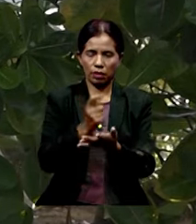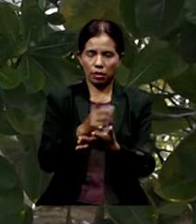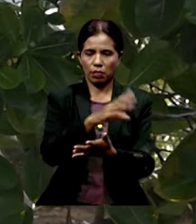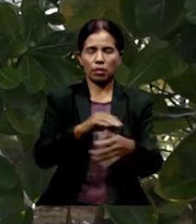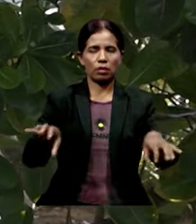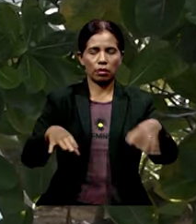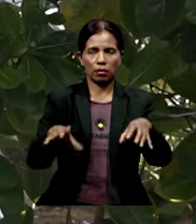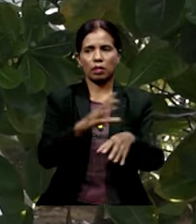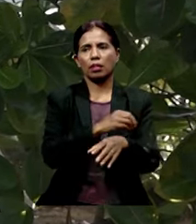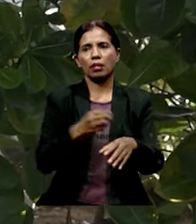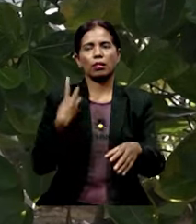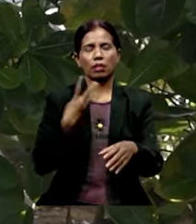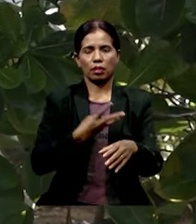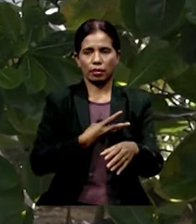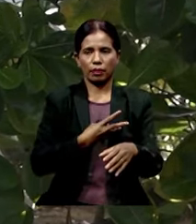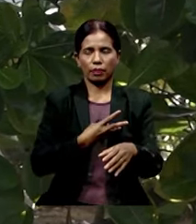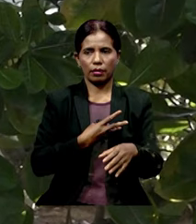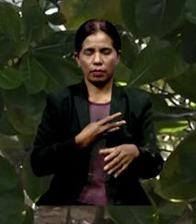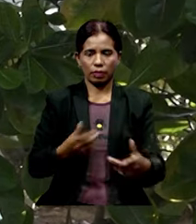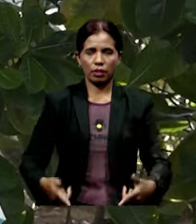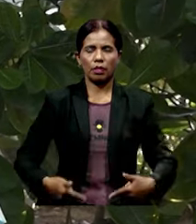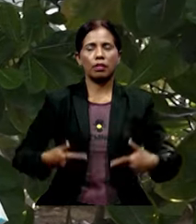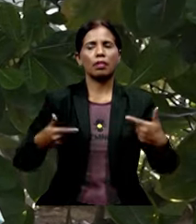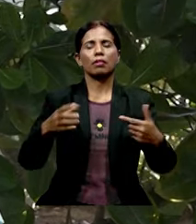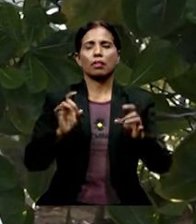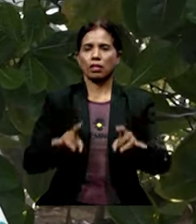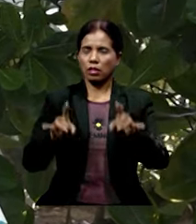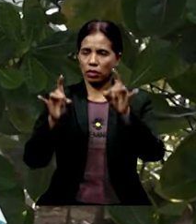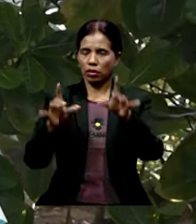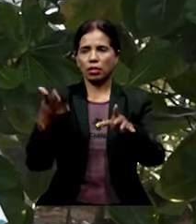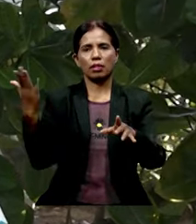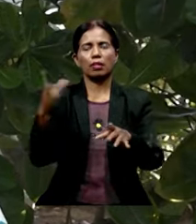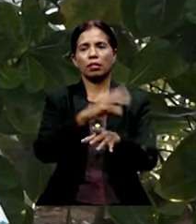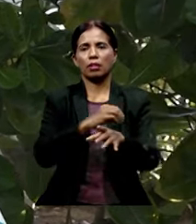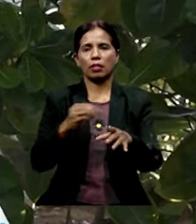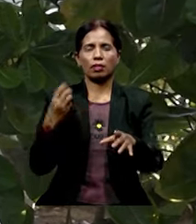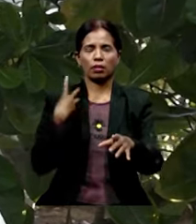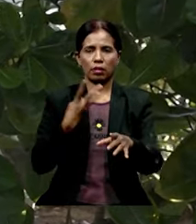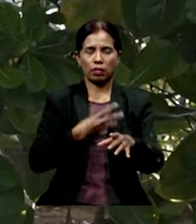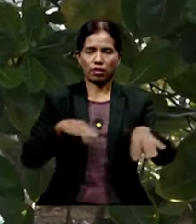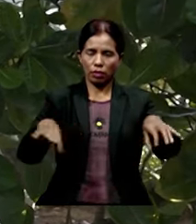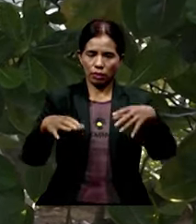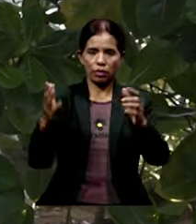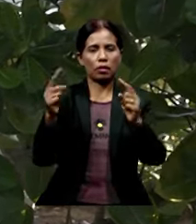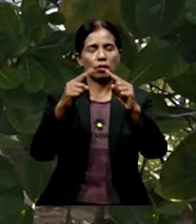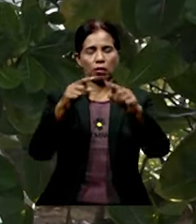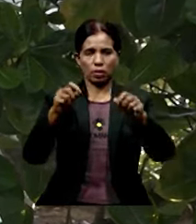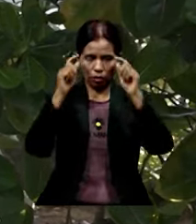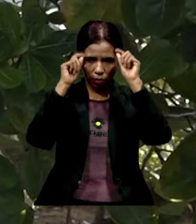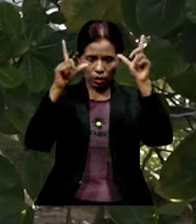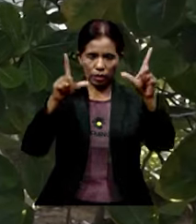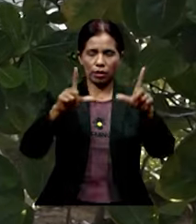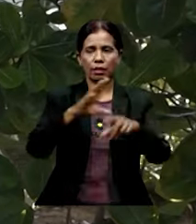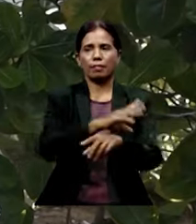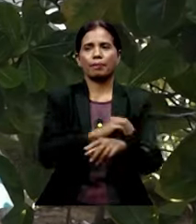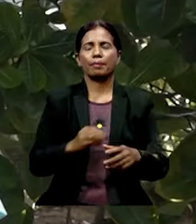to expand it. We've got a significant labour shortage in Australia. And for me, it's win-win where we get workers from Timor-Leste in the Pacific.